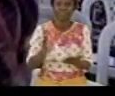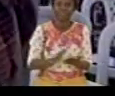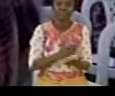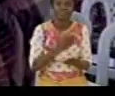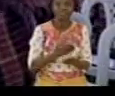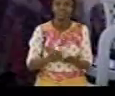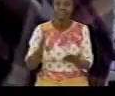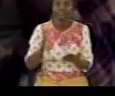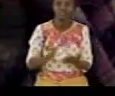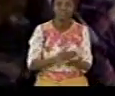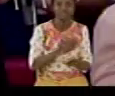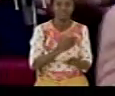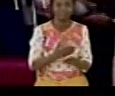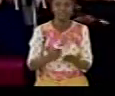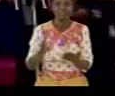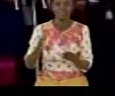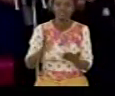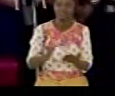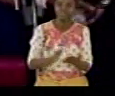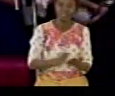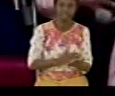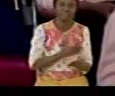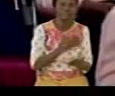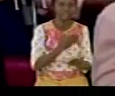Oh, say this kind God,